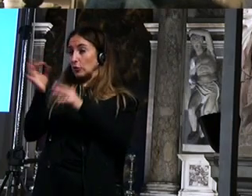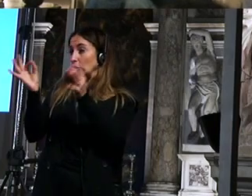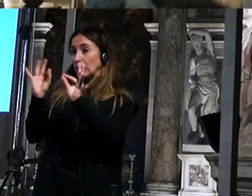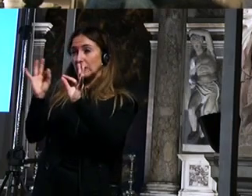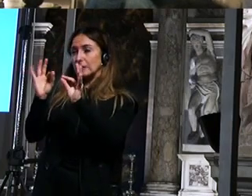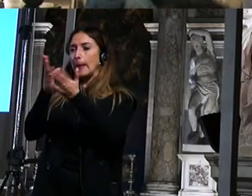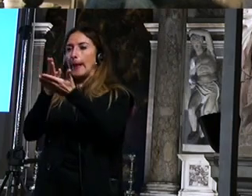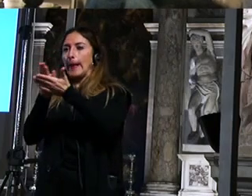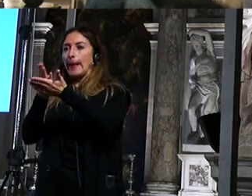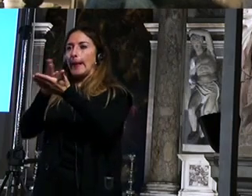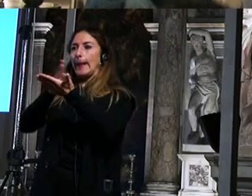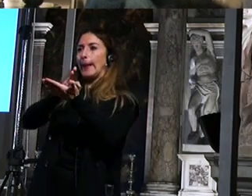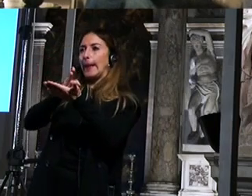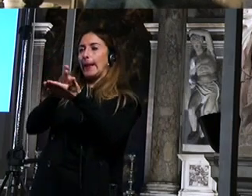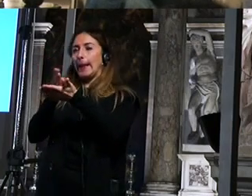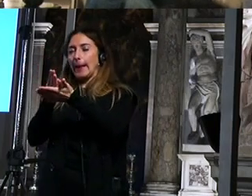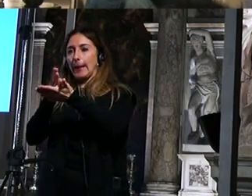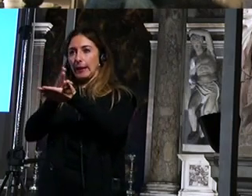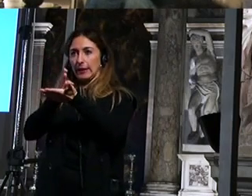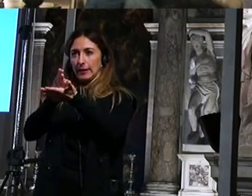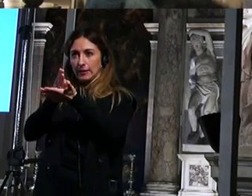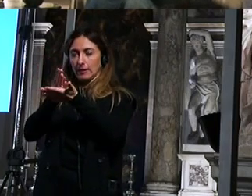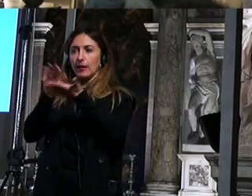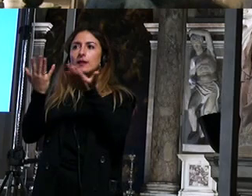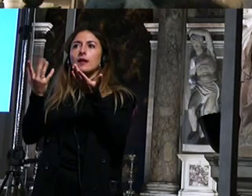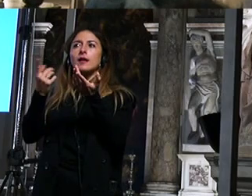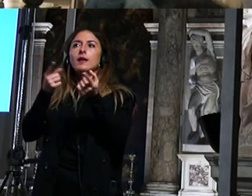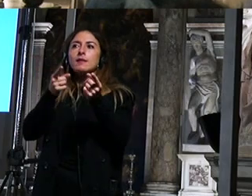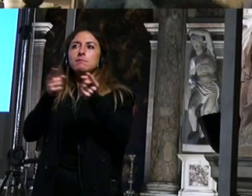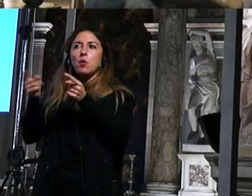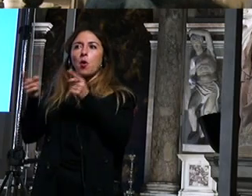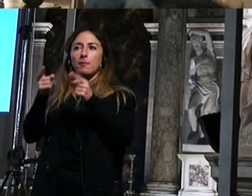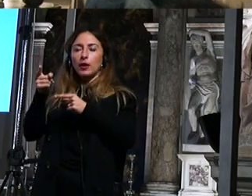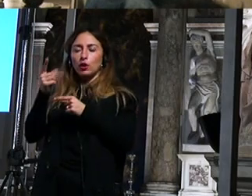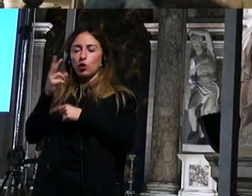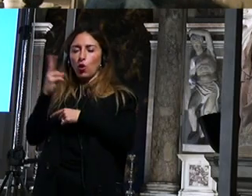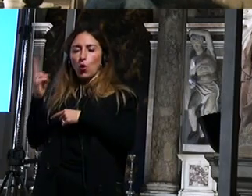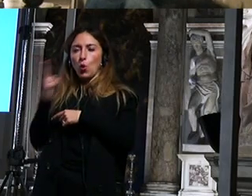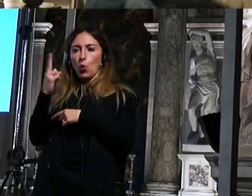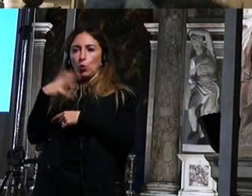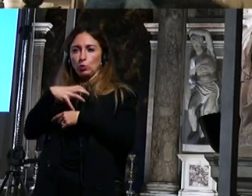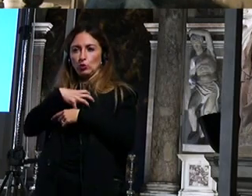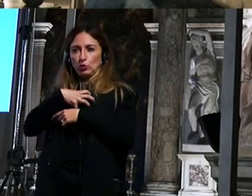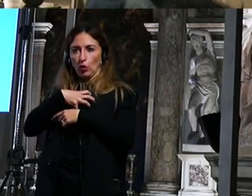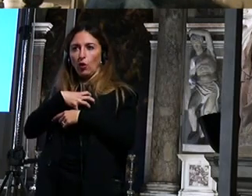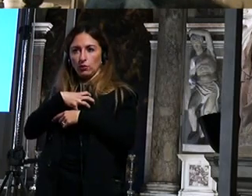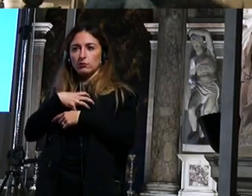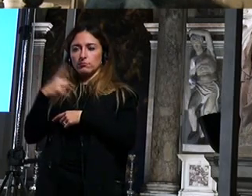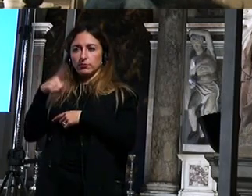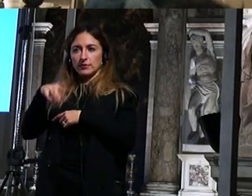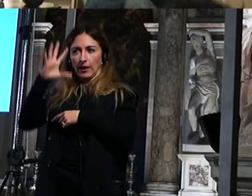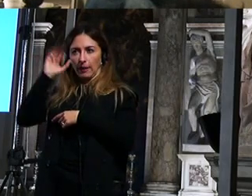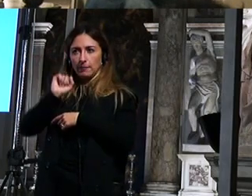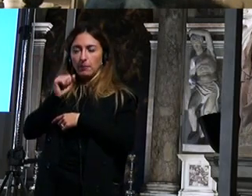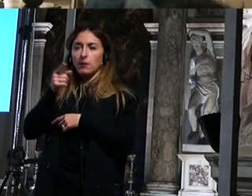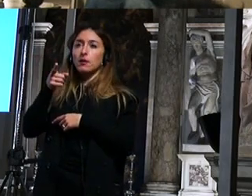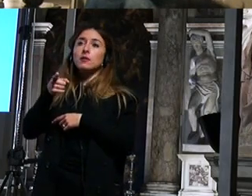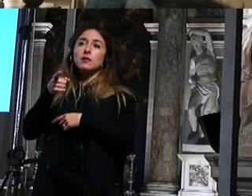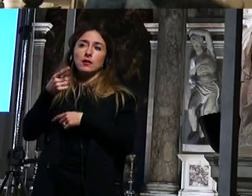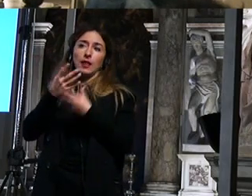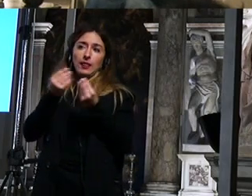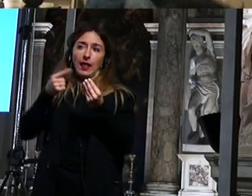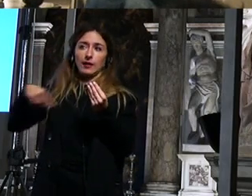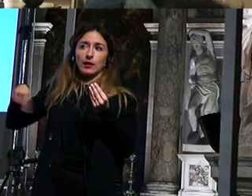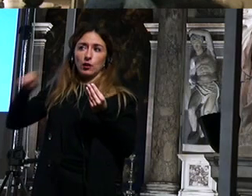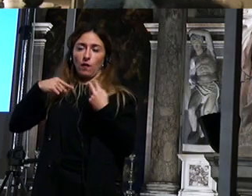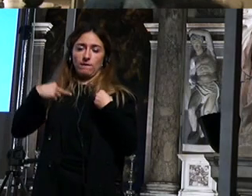this moment of mourning. She realizes, and I think this happens to many of us in life, where